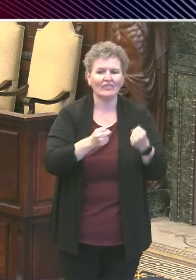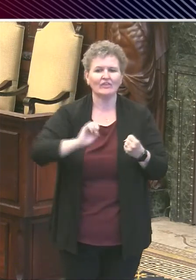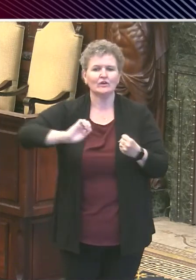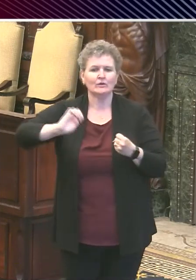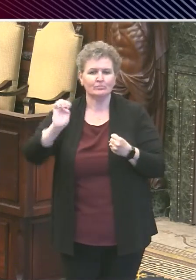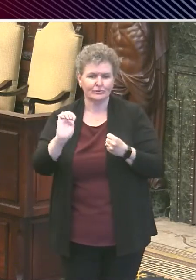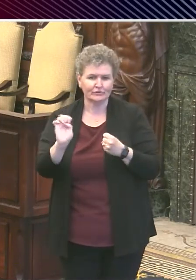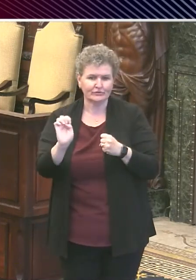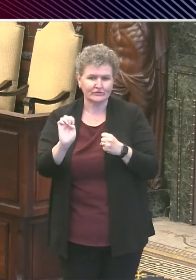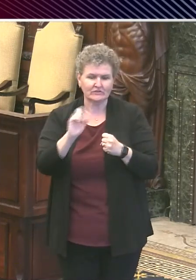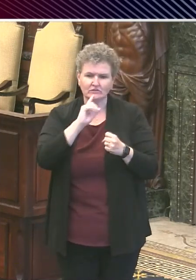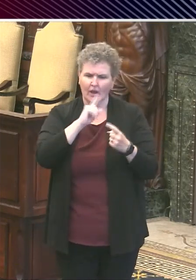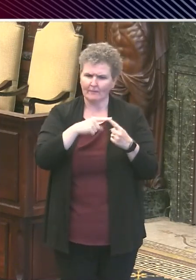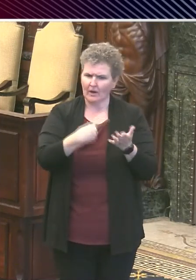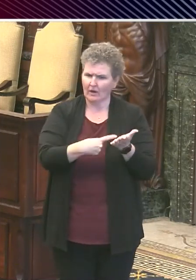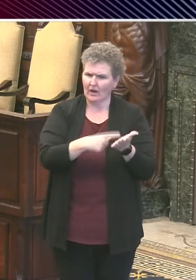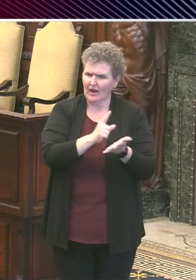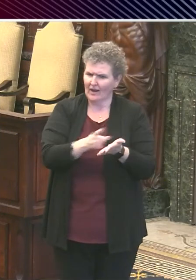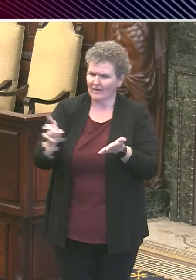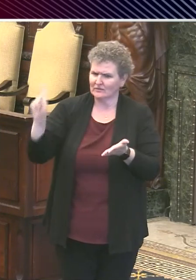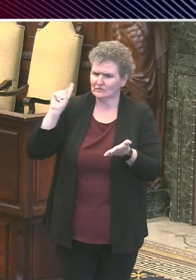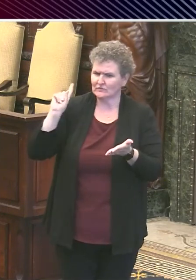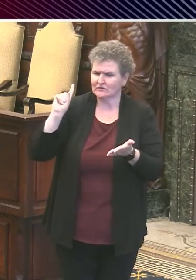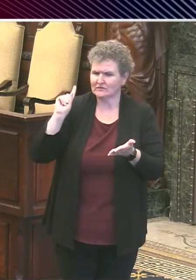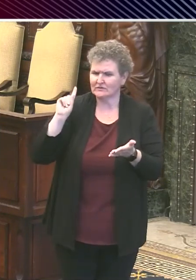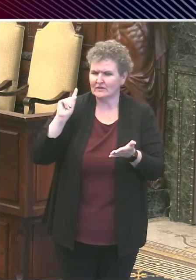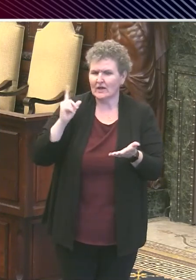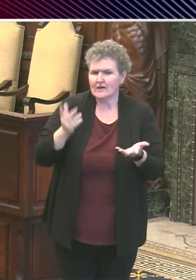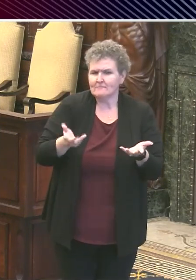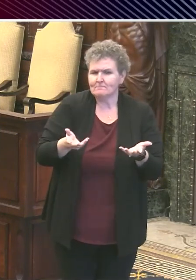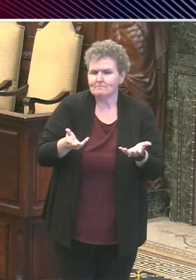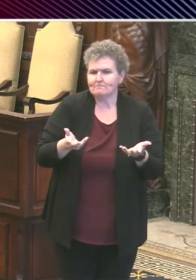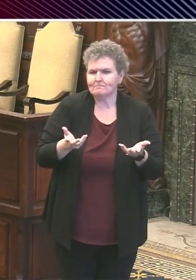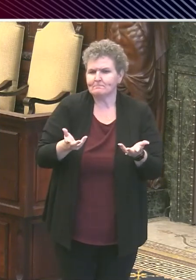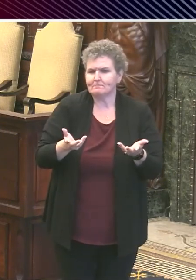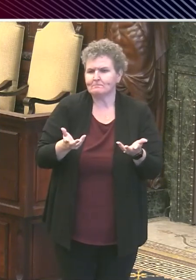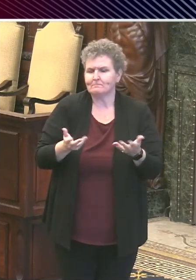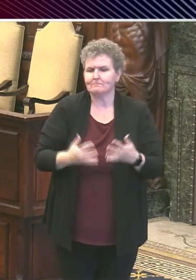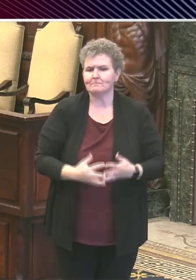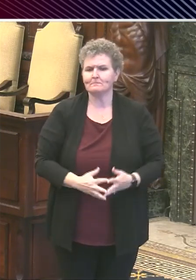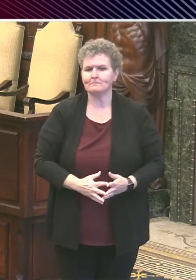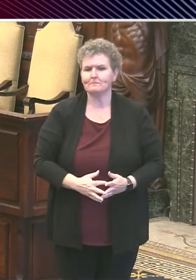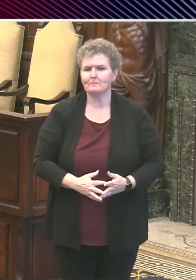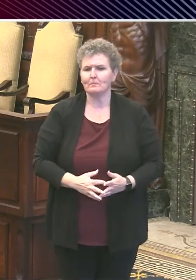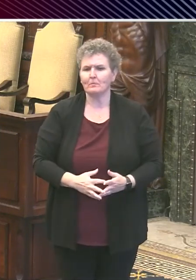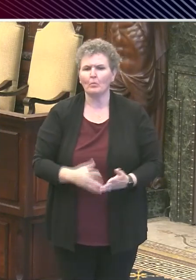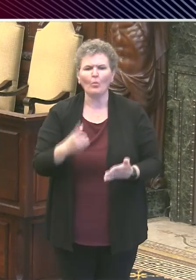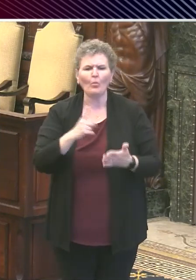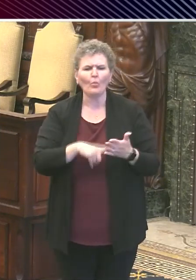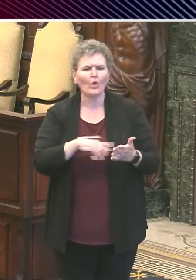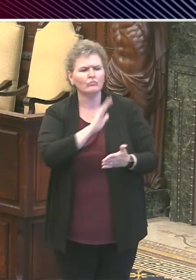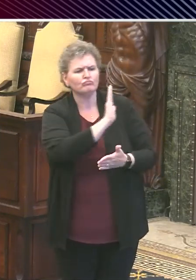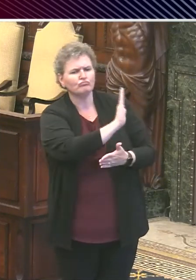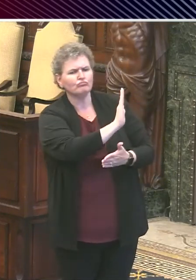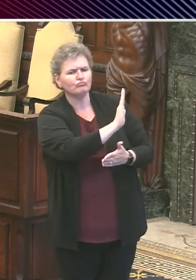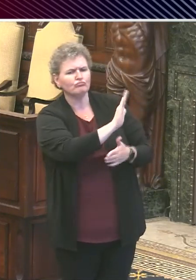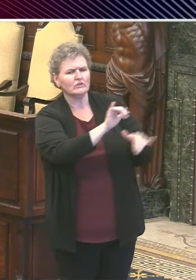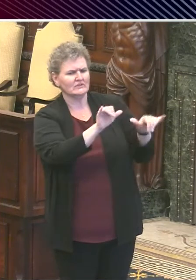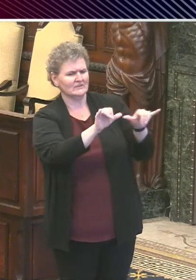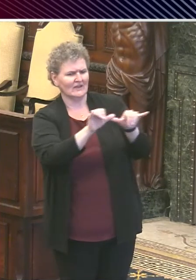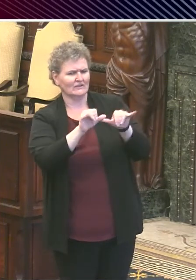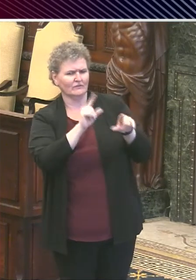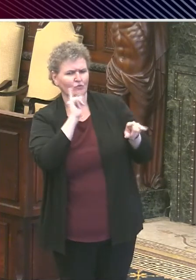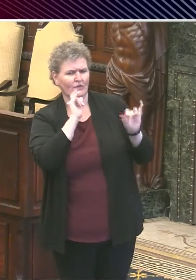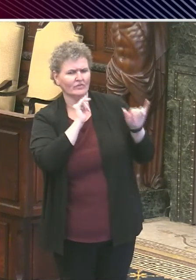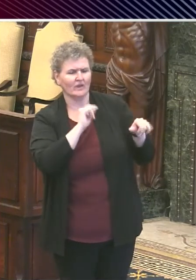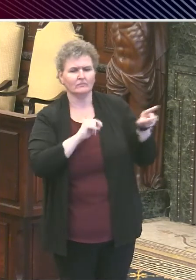sort of Googling and couldn't quite pin down a hard rubric for the city. We do have strict